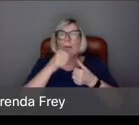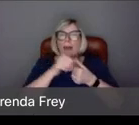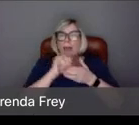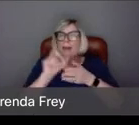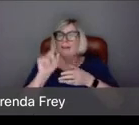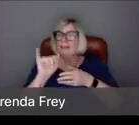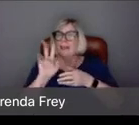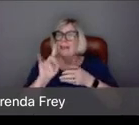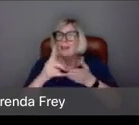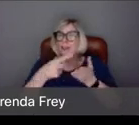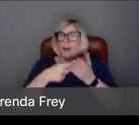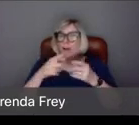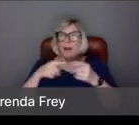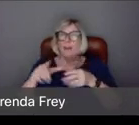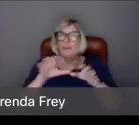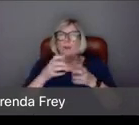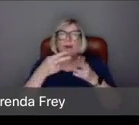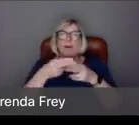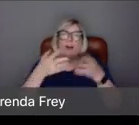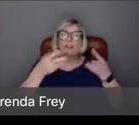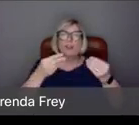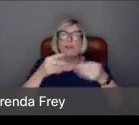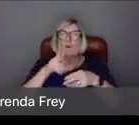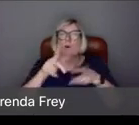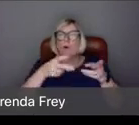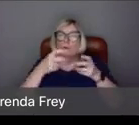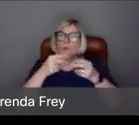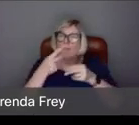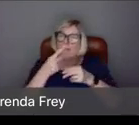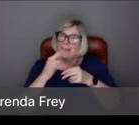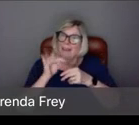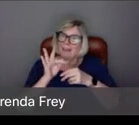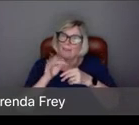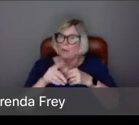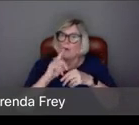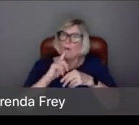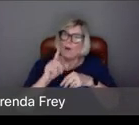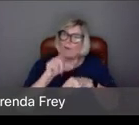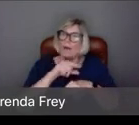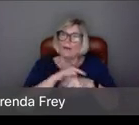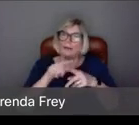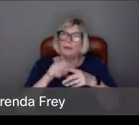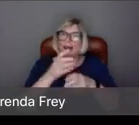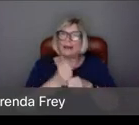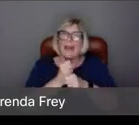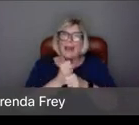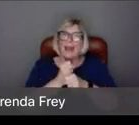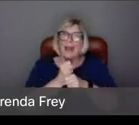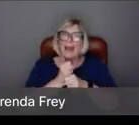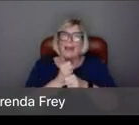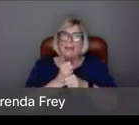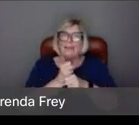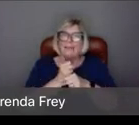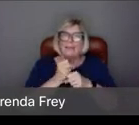talking about. They're doing some soft pulls and seeing if you're a good candidate to send all this horrible mail to. I don't even think we should open mail anymore. I'm over